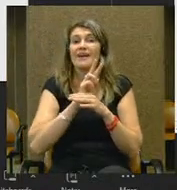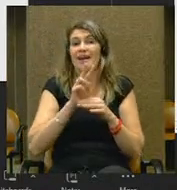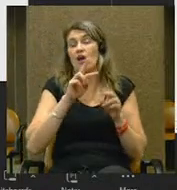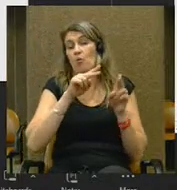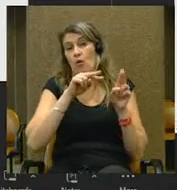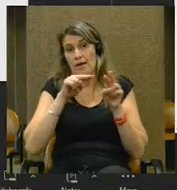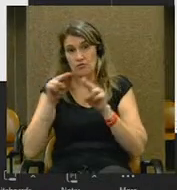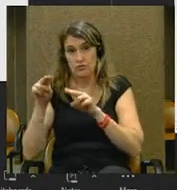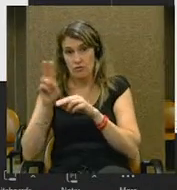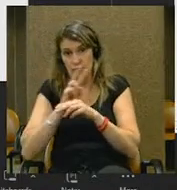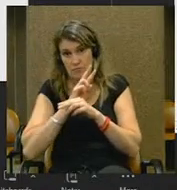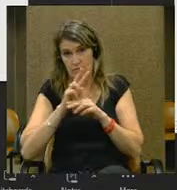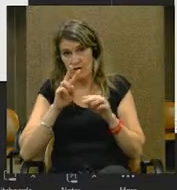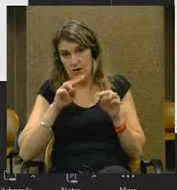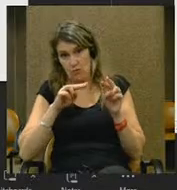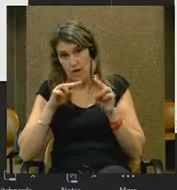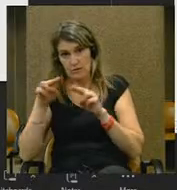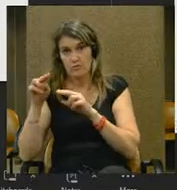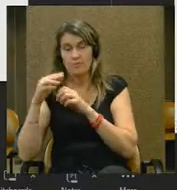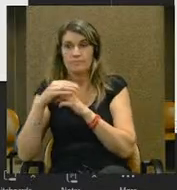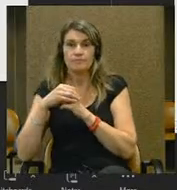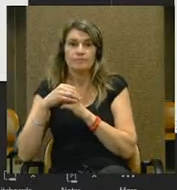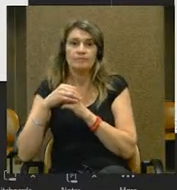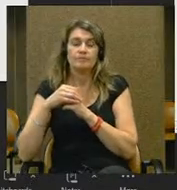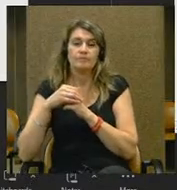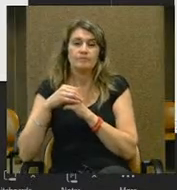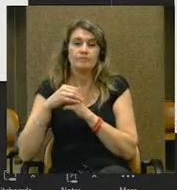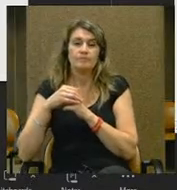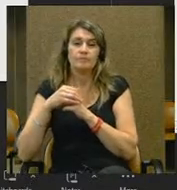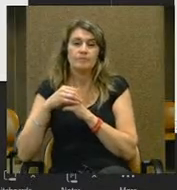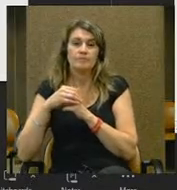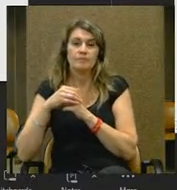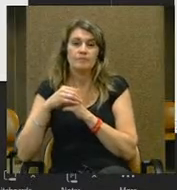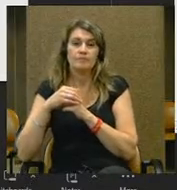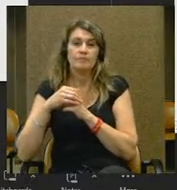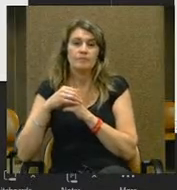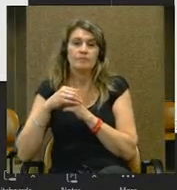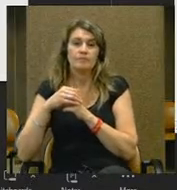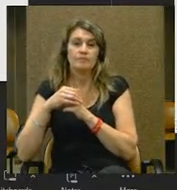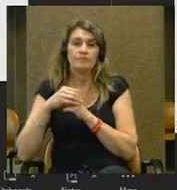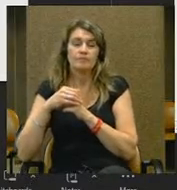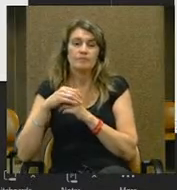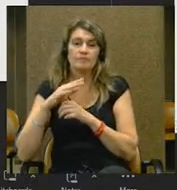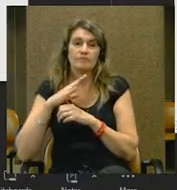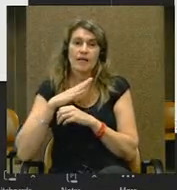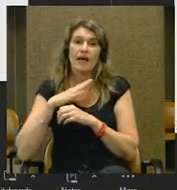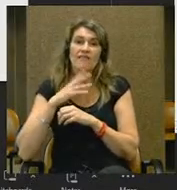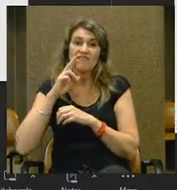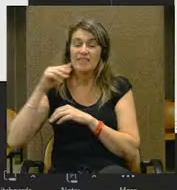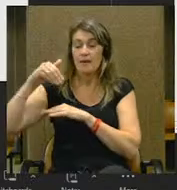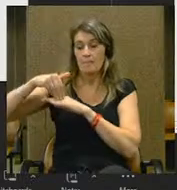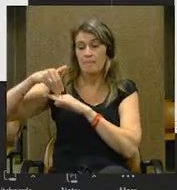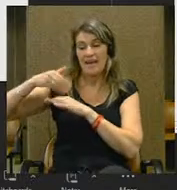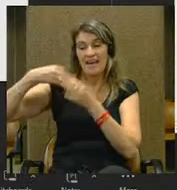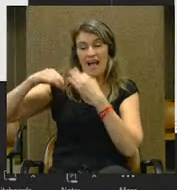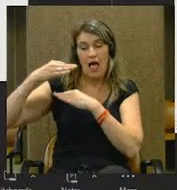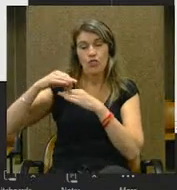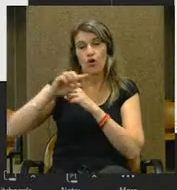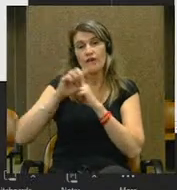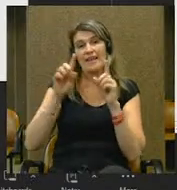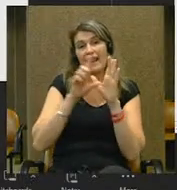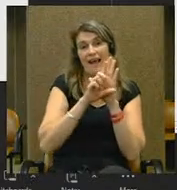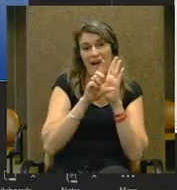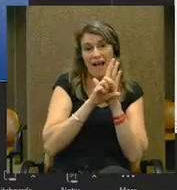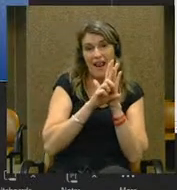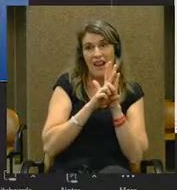to continue to move these illegal drugs to a market regulation in order to make a true change in what's happening.